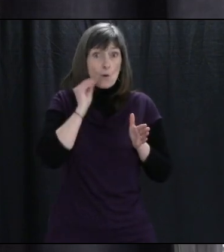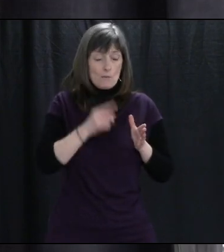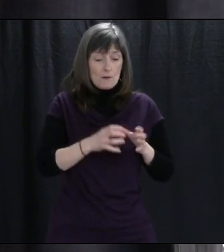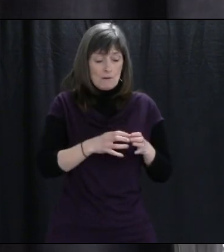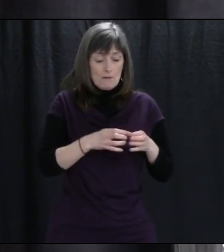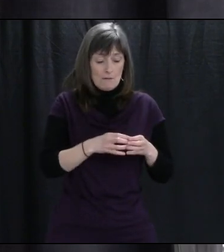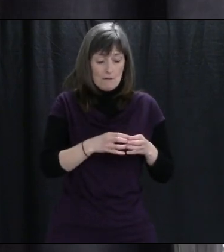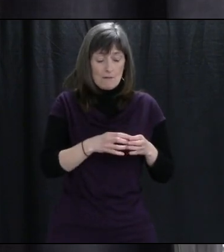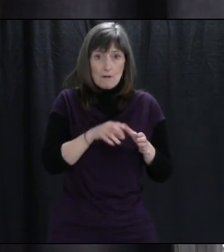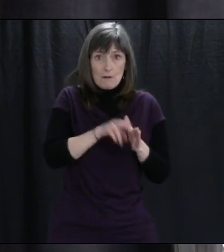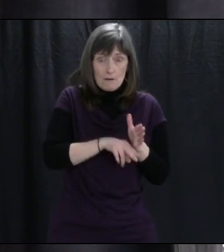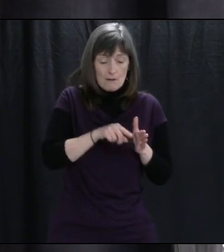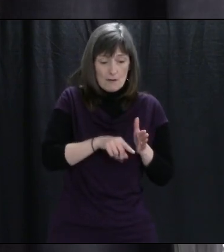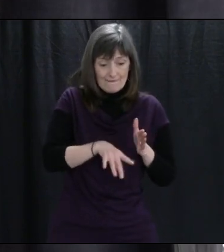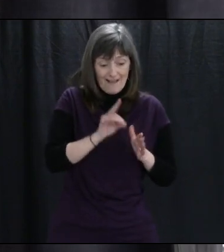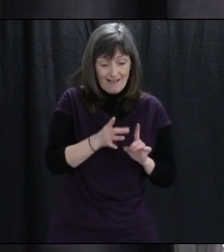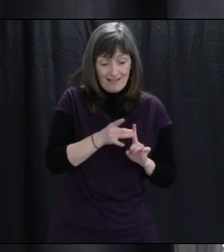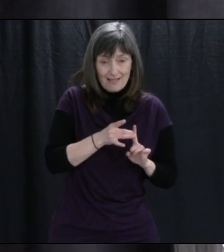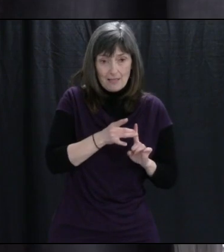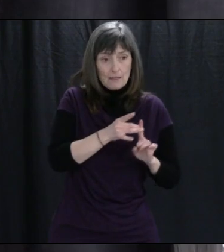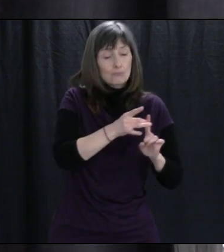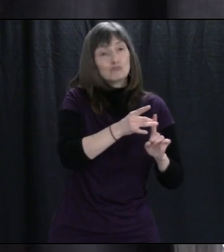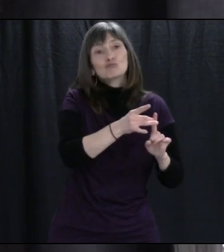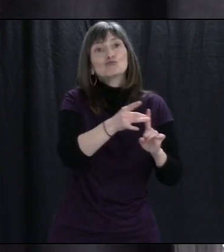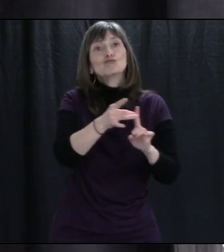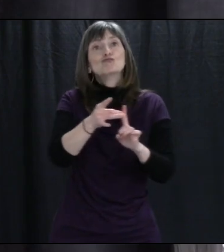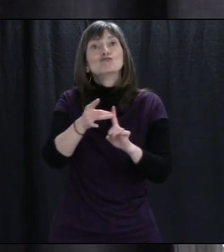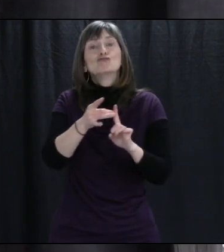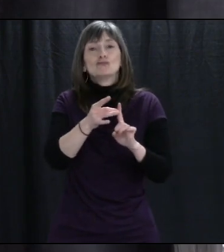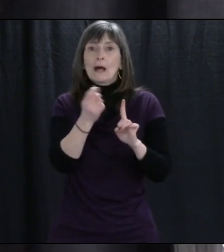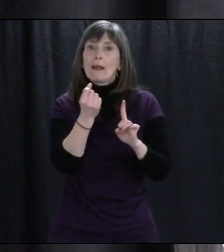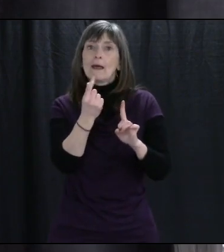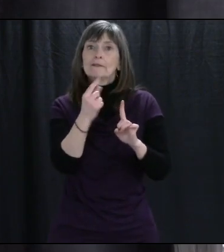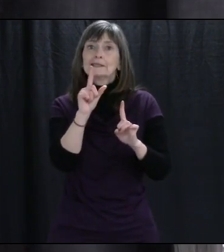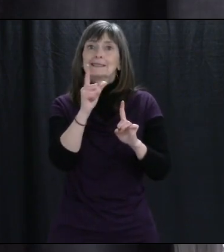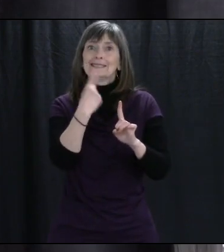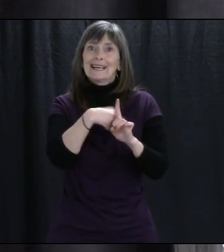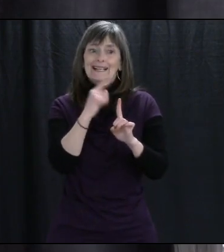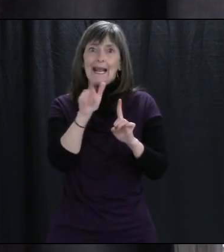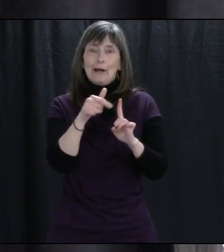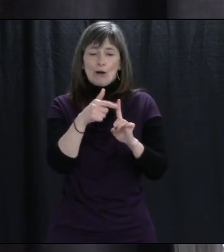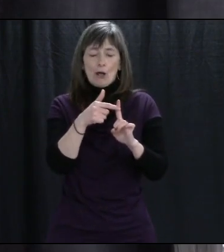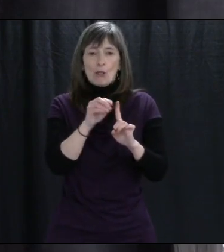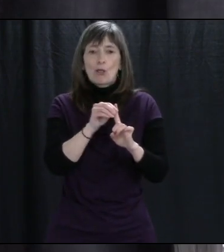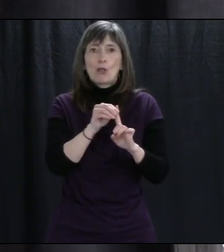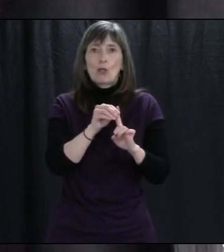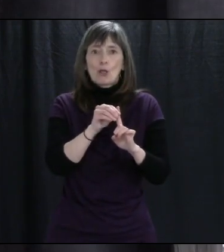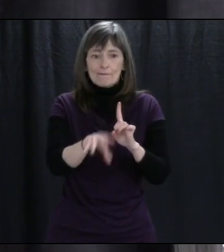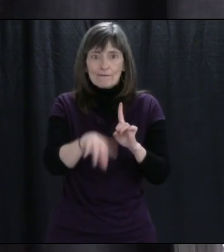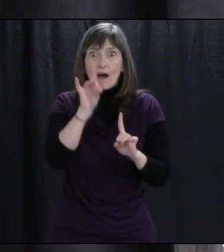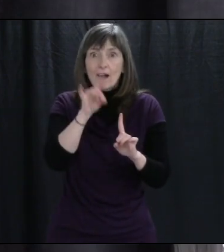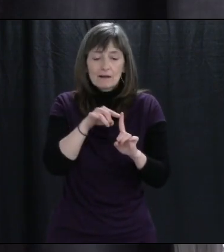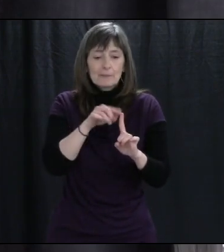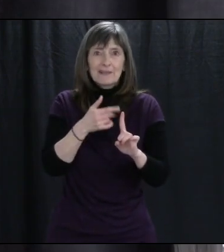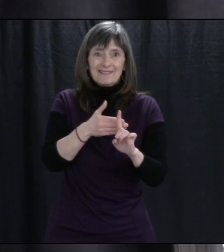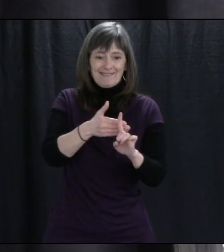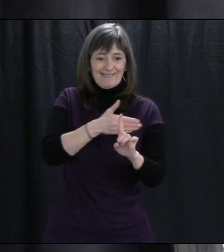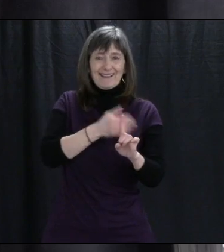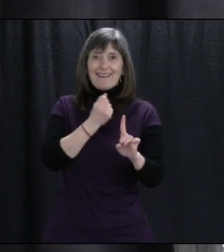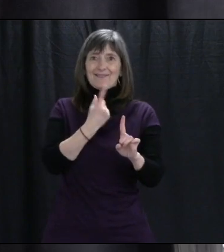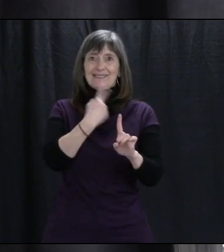and then someone else who develops symptoms doesn't develop it till the end of their 11 days, you're looking at 22 days as a